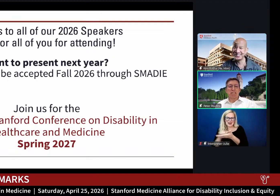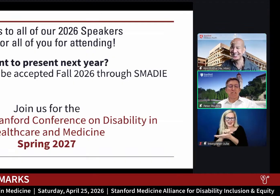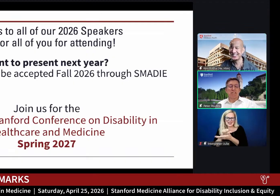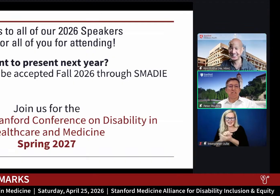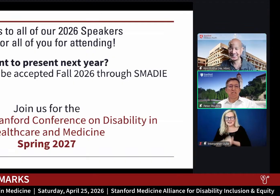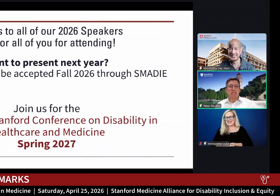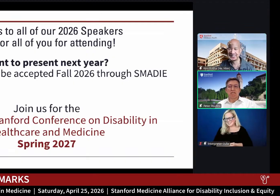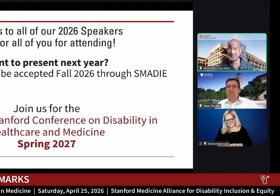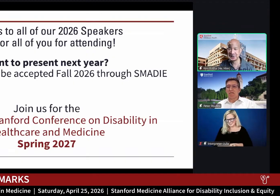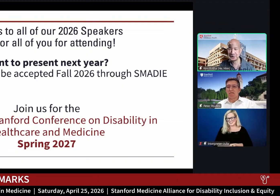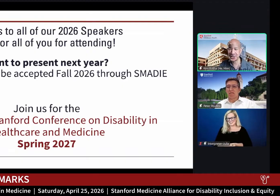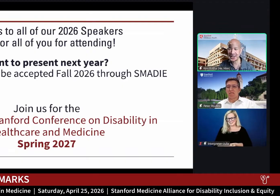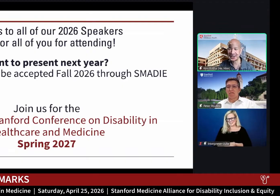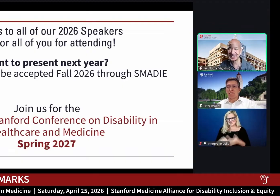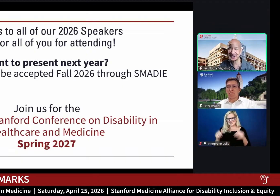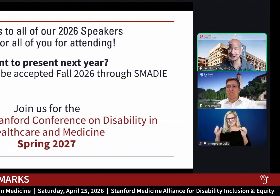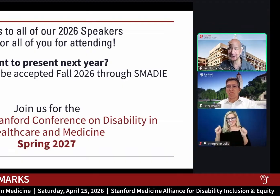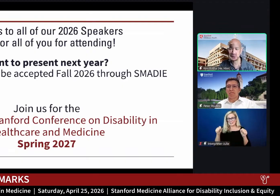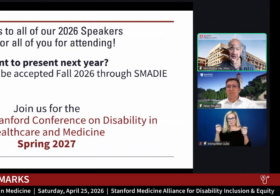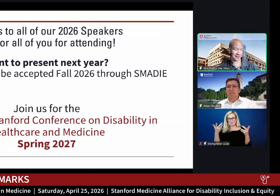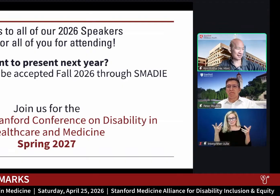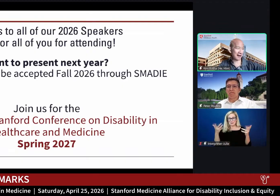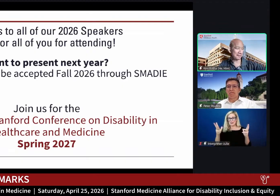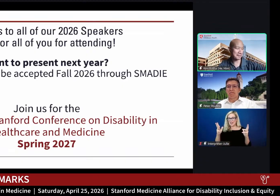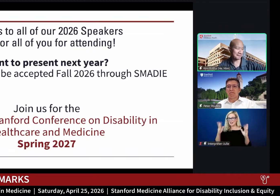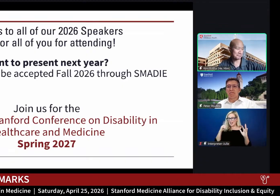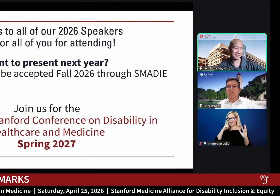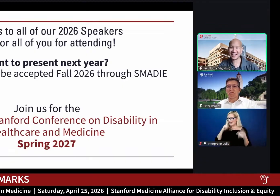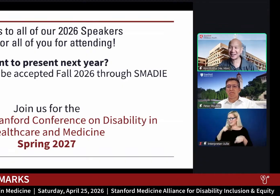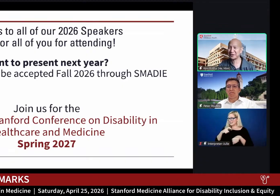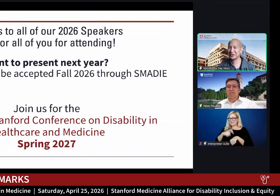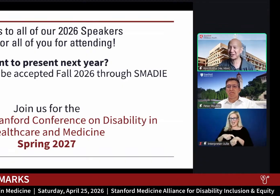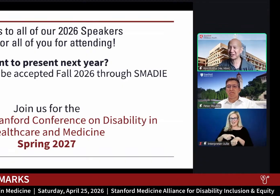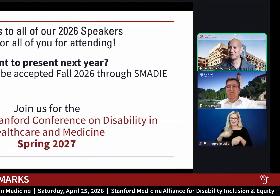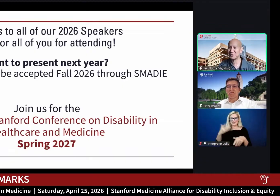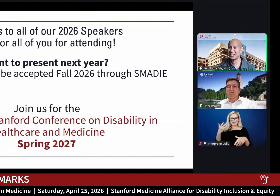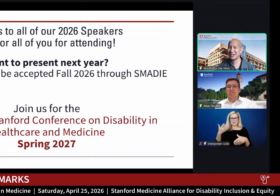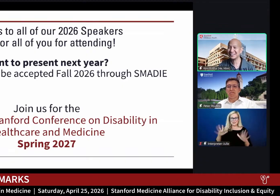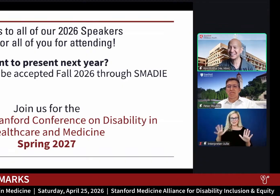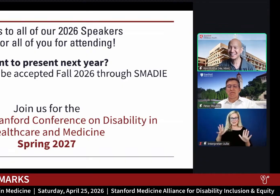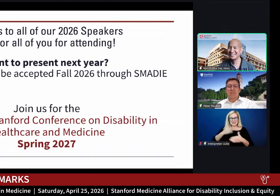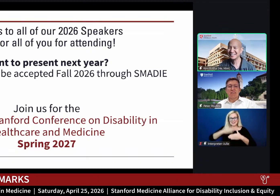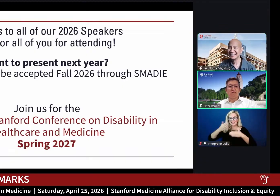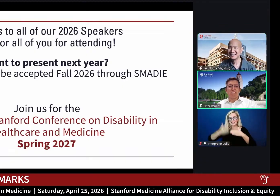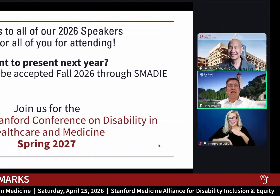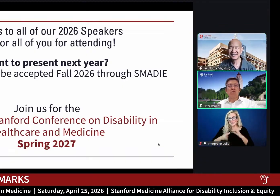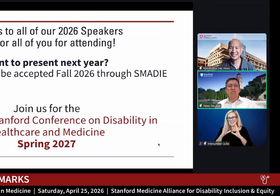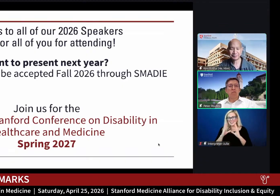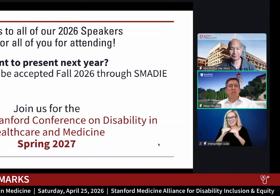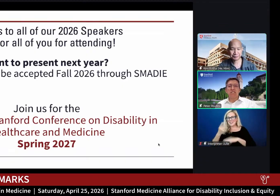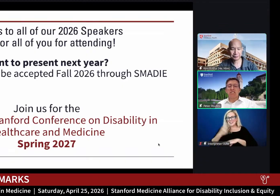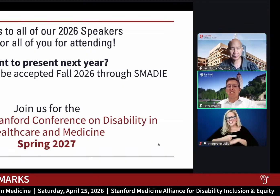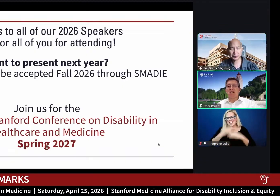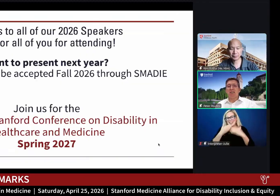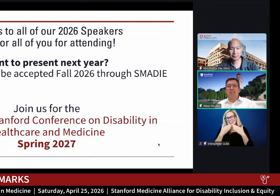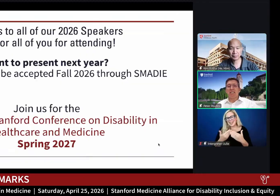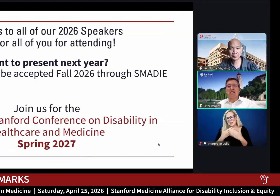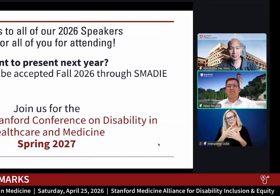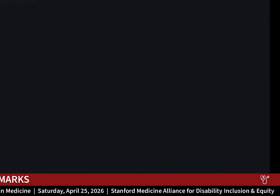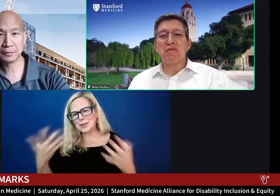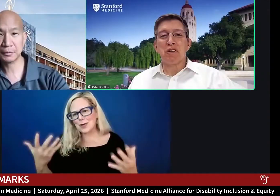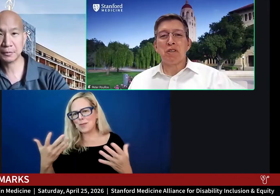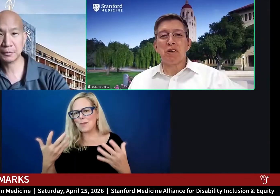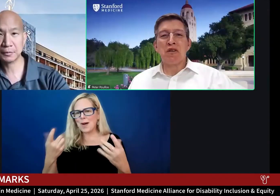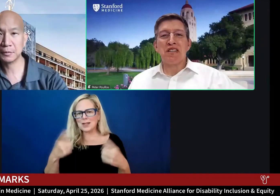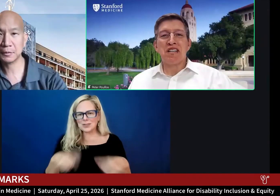Yes, please. All right. With that, I think we're at time, and we're at the end of our conference day. Thank you so much to our